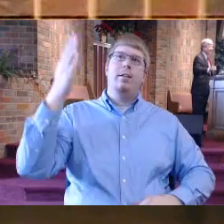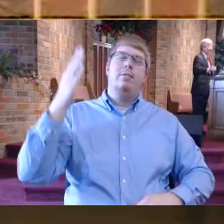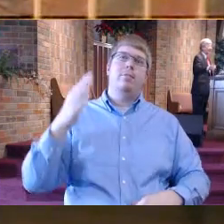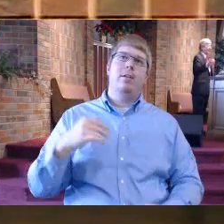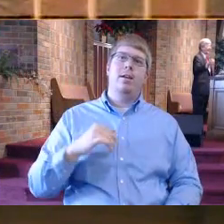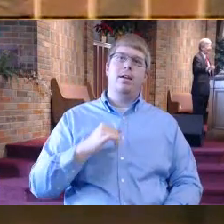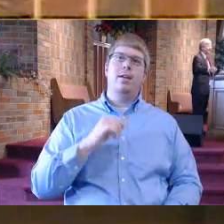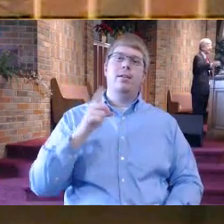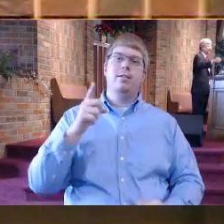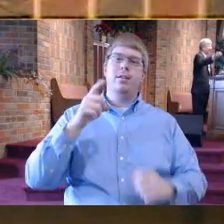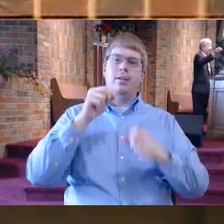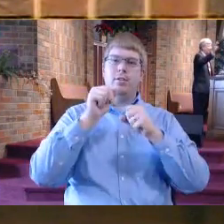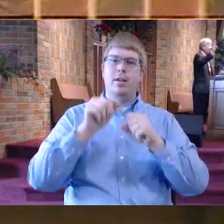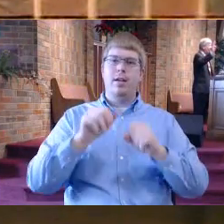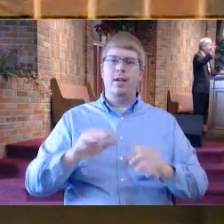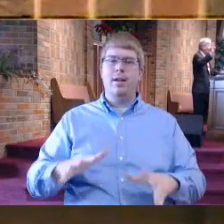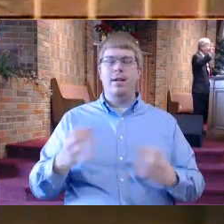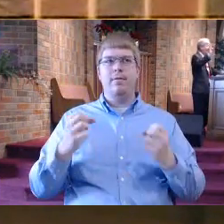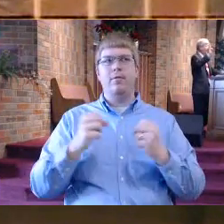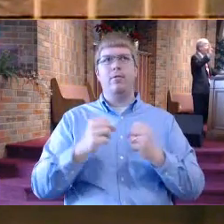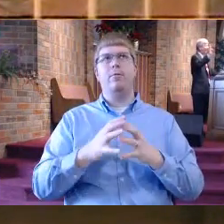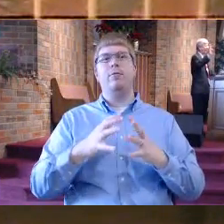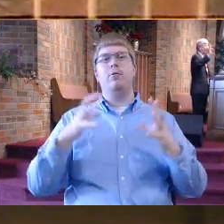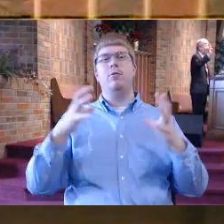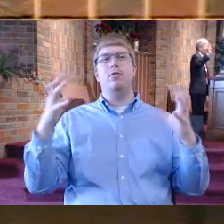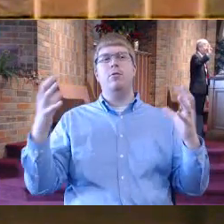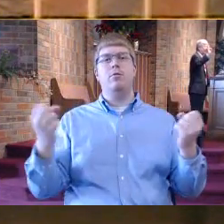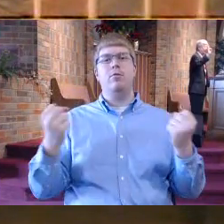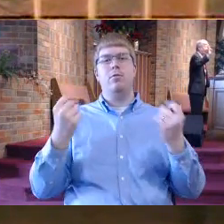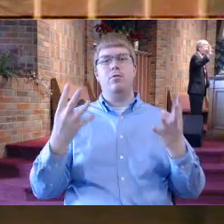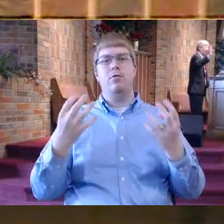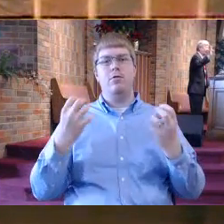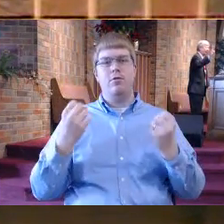His blessings ever